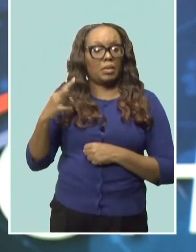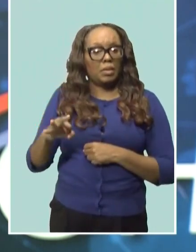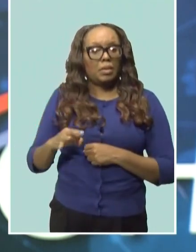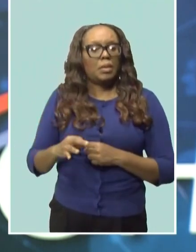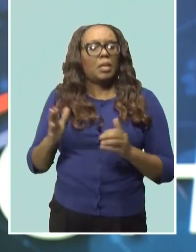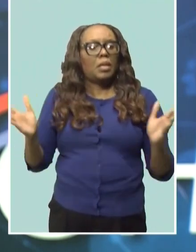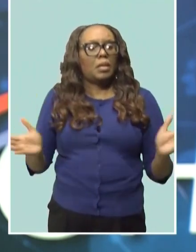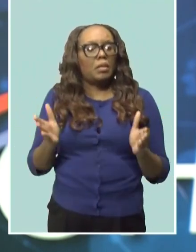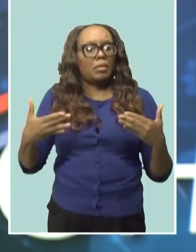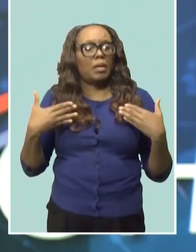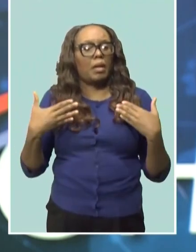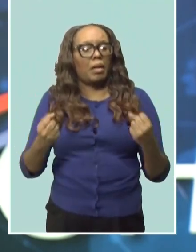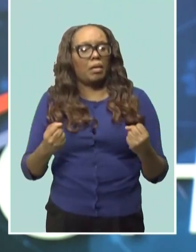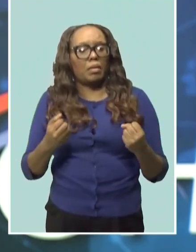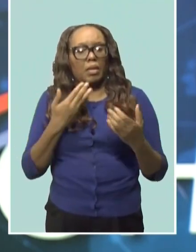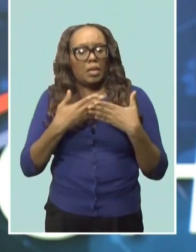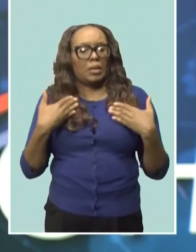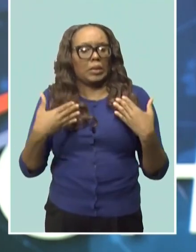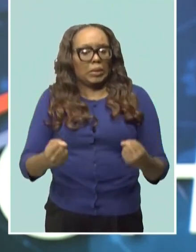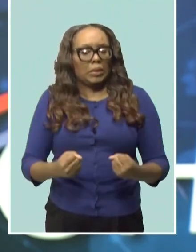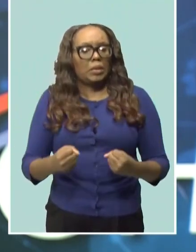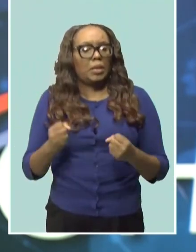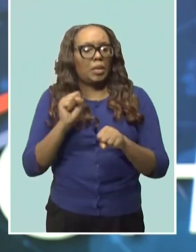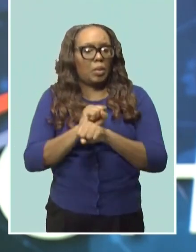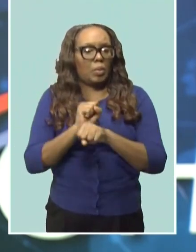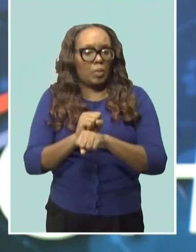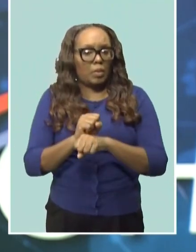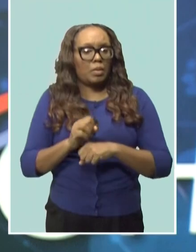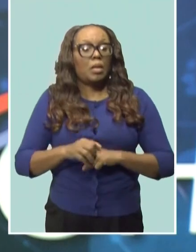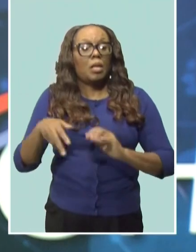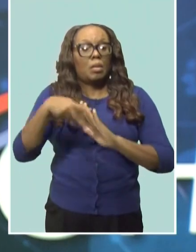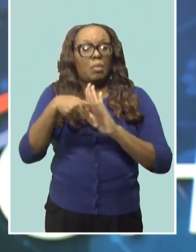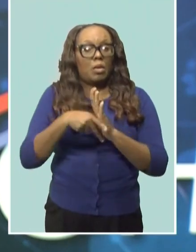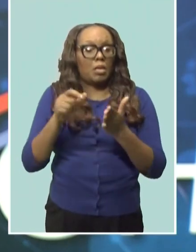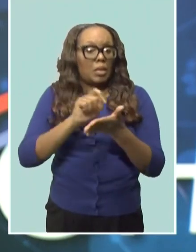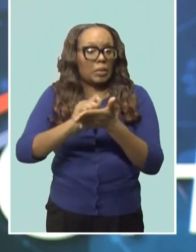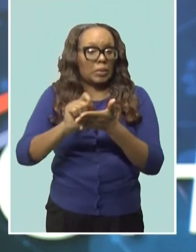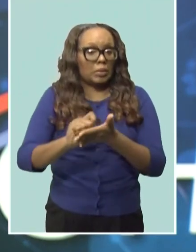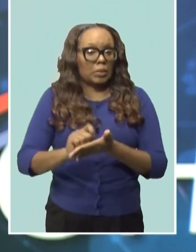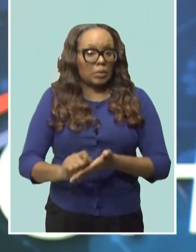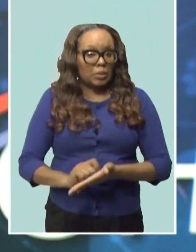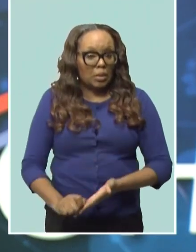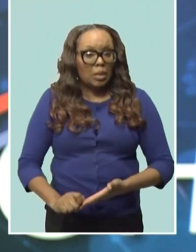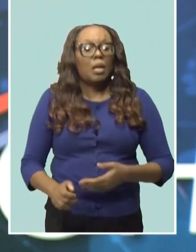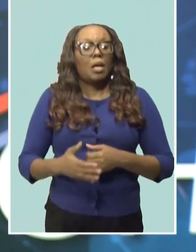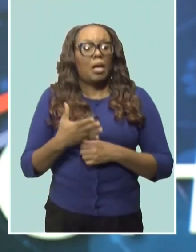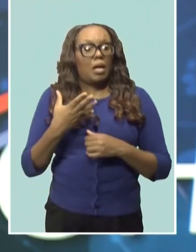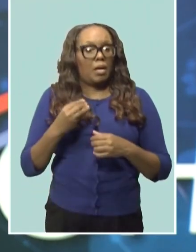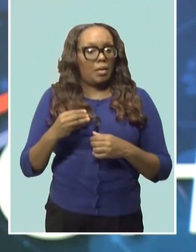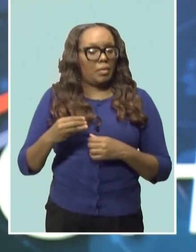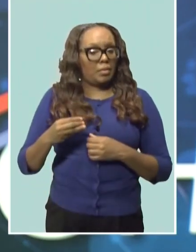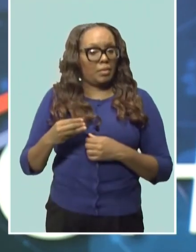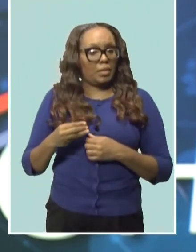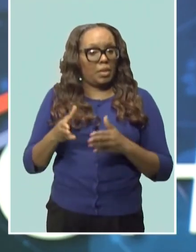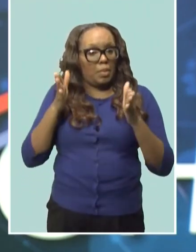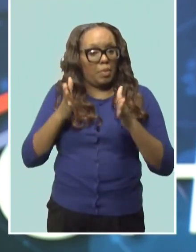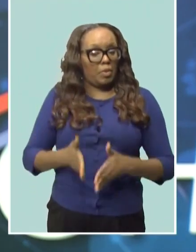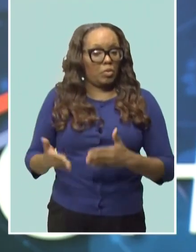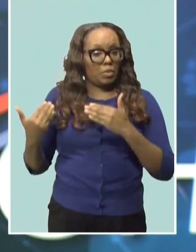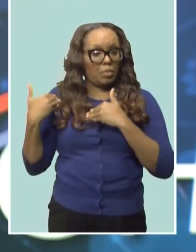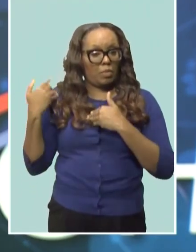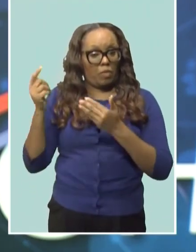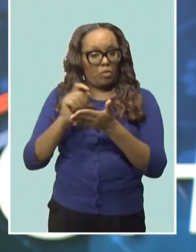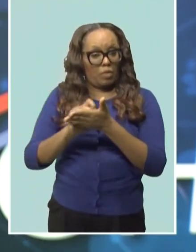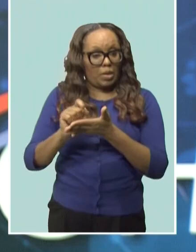in workplaces. The policy document was conceptualized and prepared by Dr. Dwayne Devonish, and speaking on Morning Barbados,